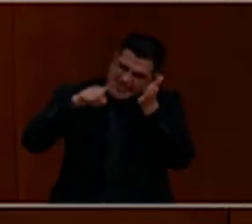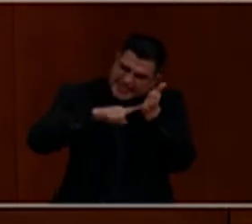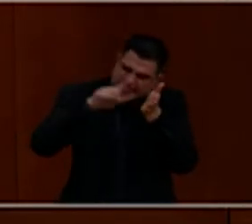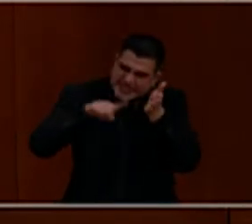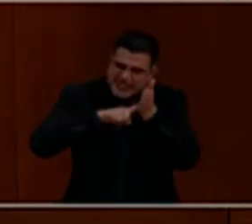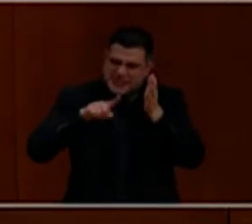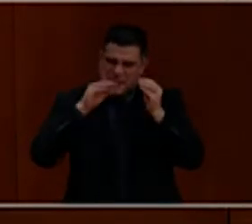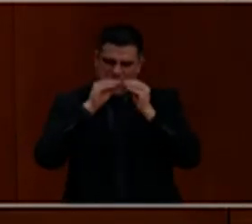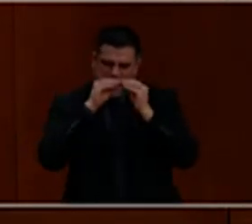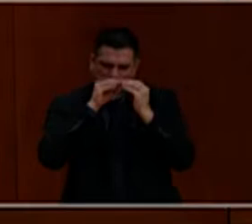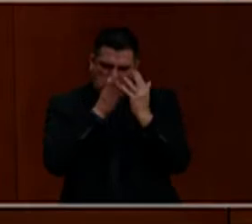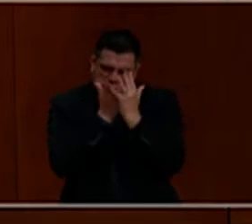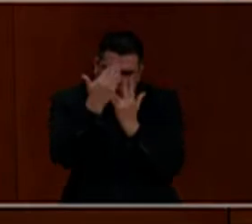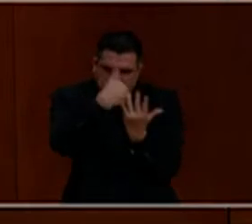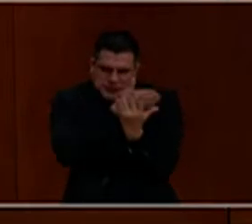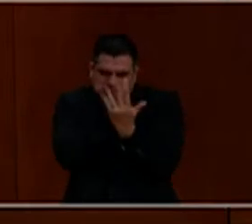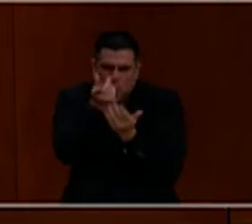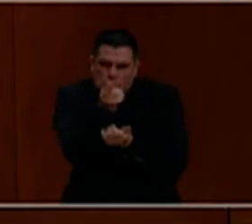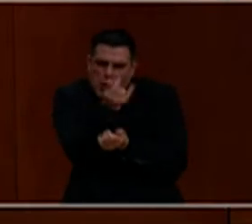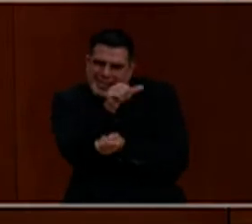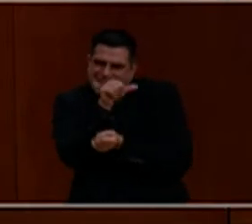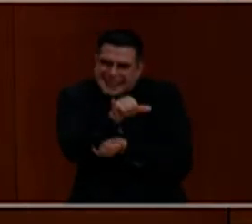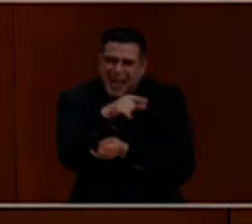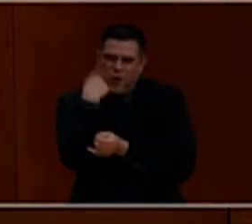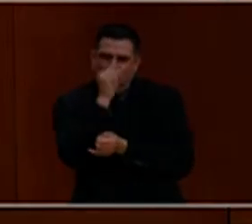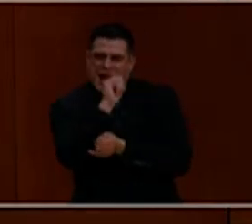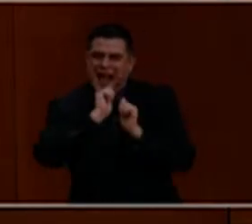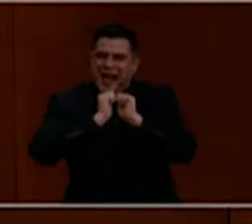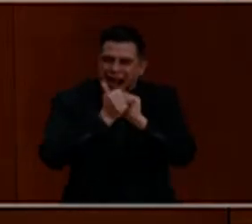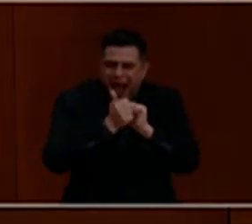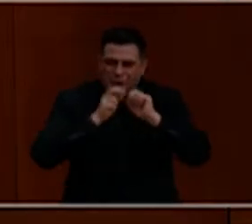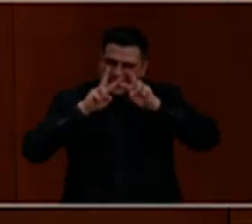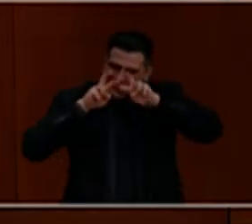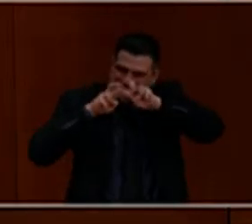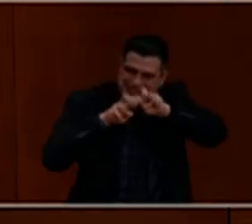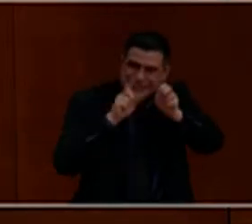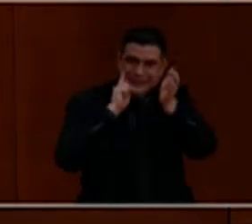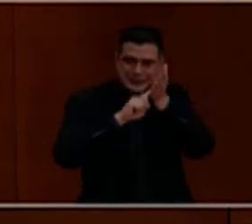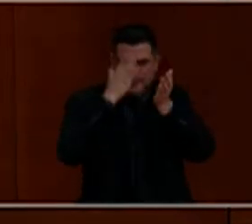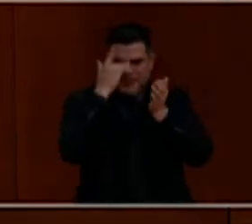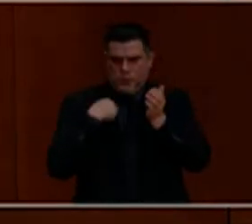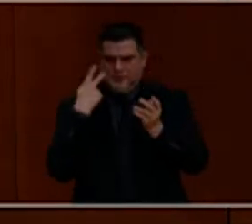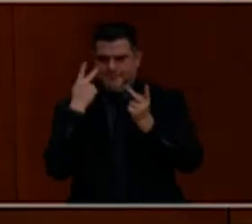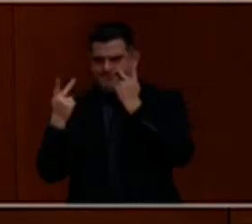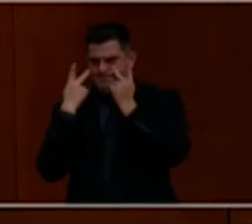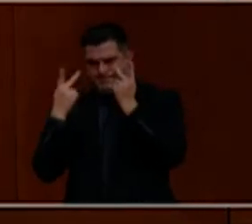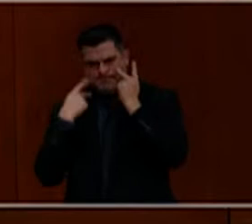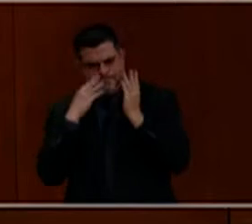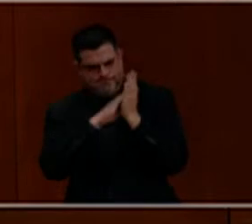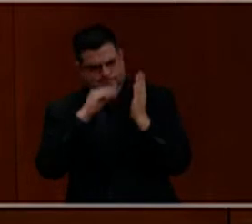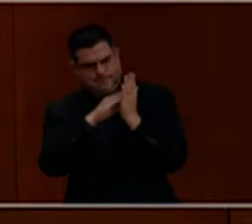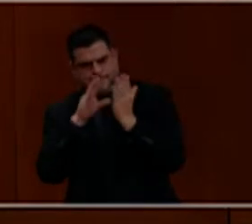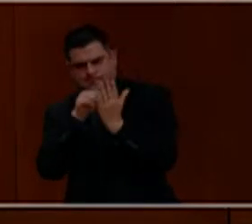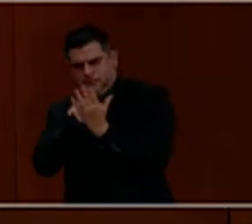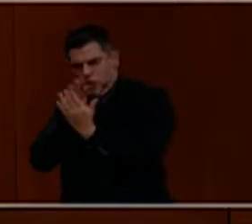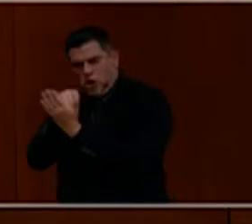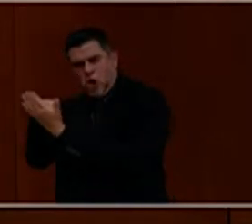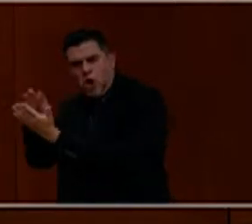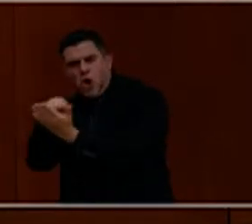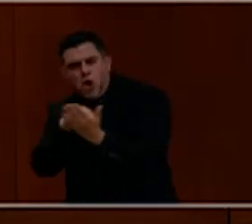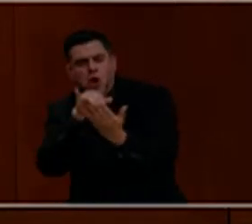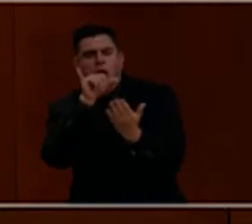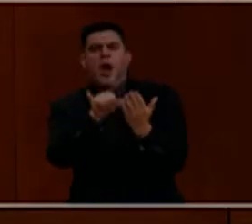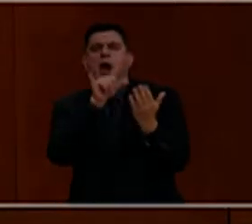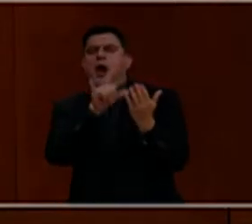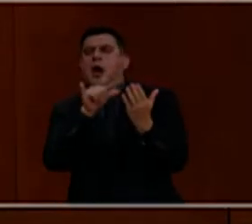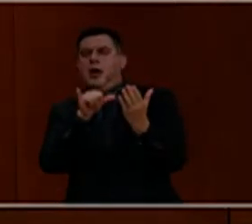than when we first started. I think it just comes with experience with this virus, because when we first started, we knew nothing about it, and now we do know a